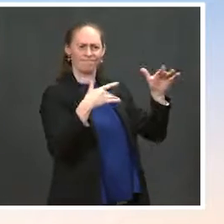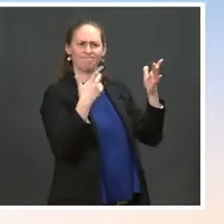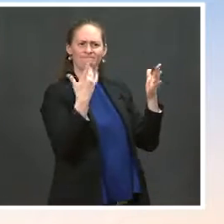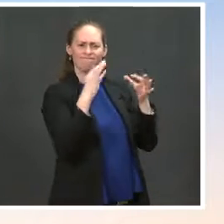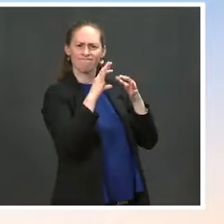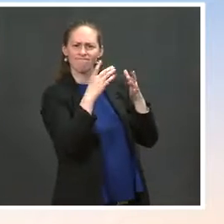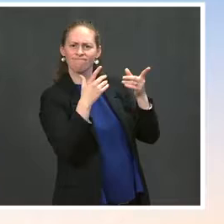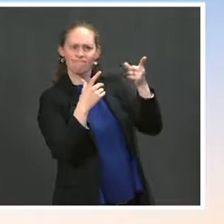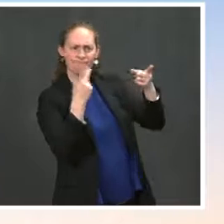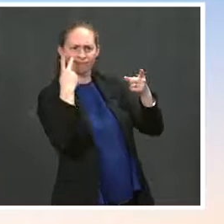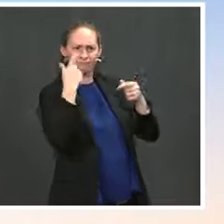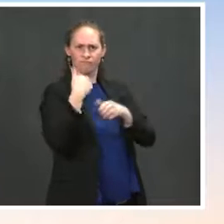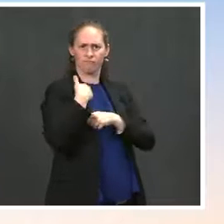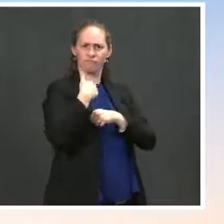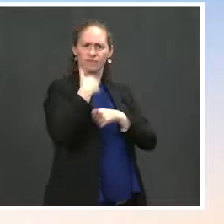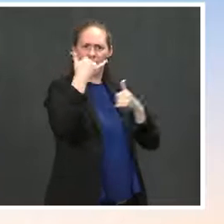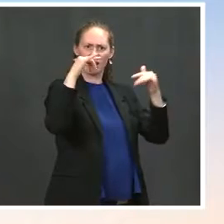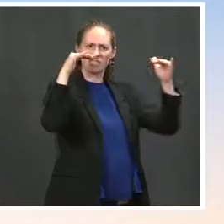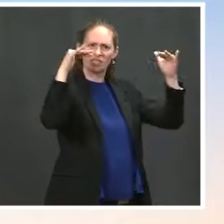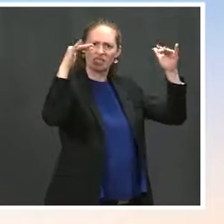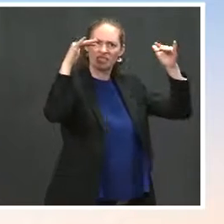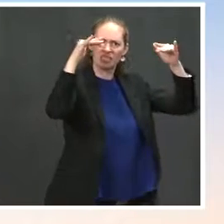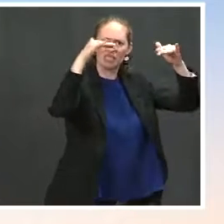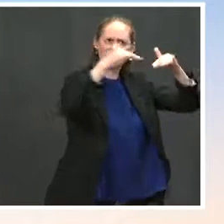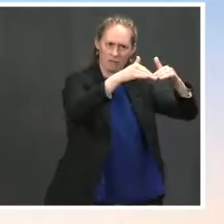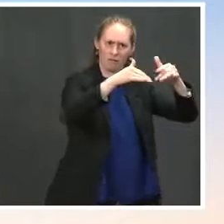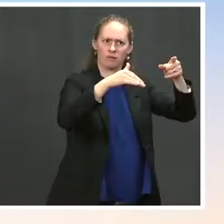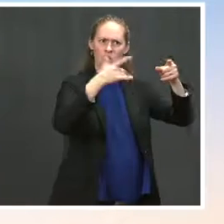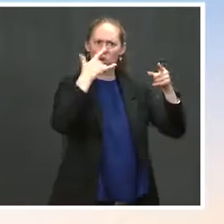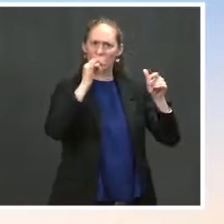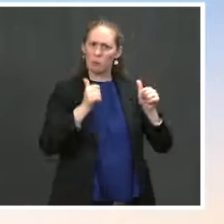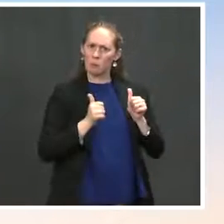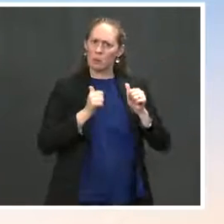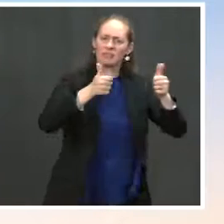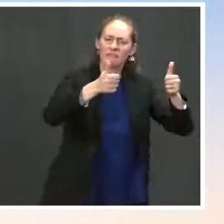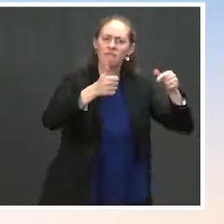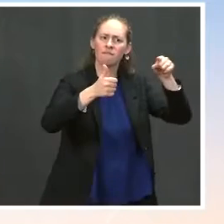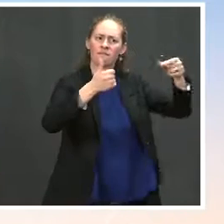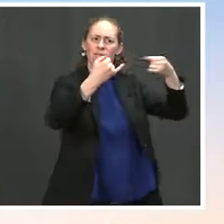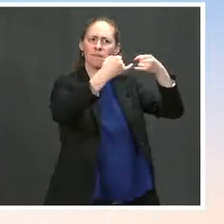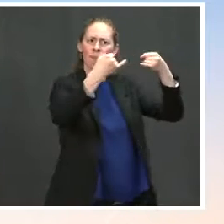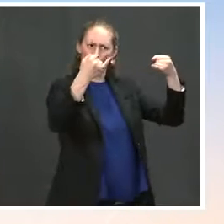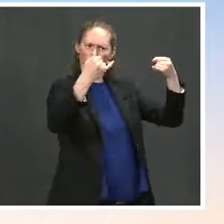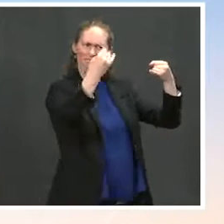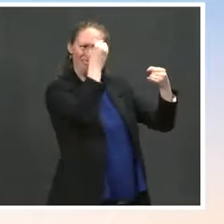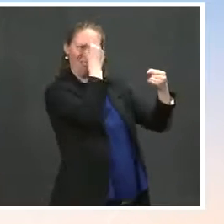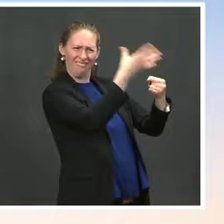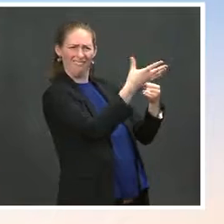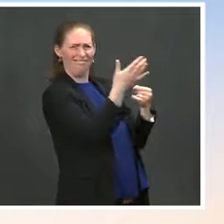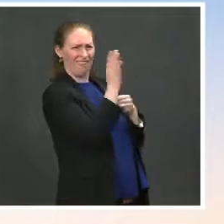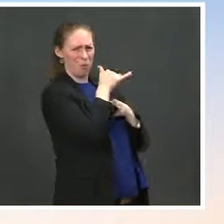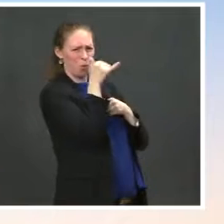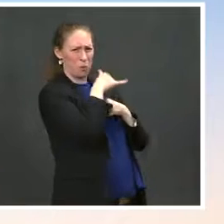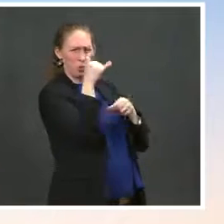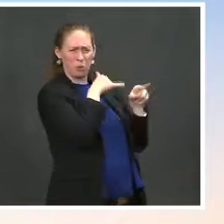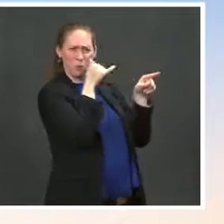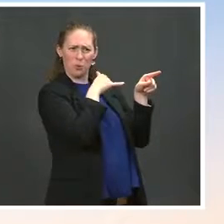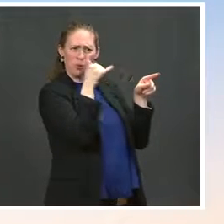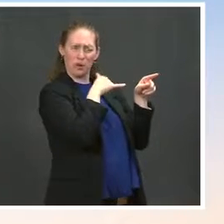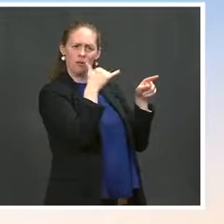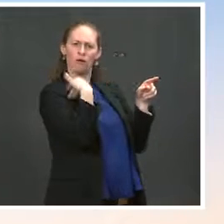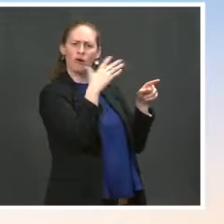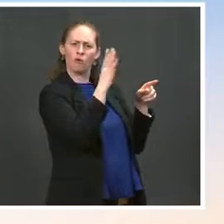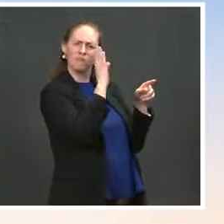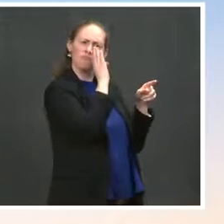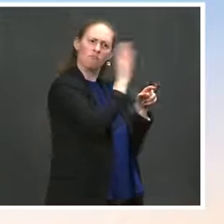of troops and what we had perceived as aggression on the border, and conveyed our clear push in coordination with the